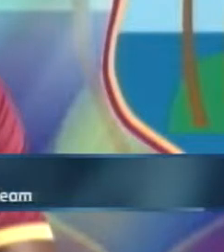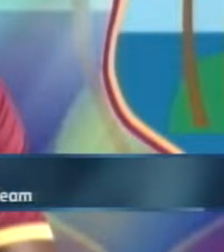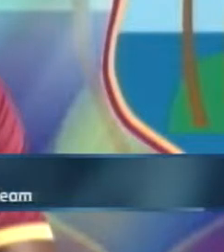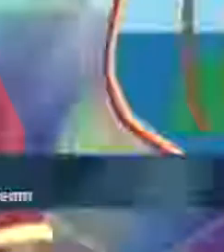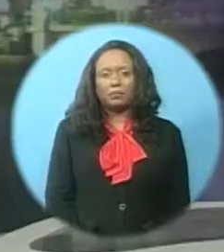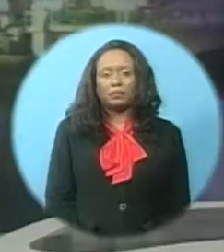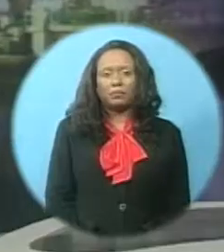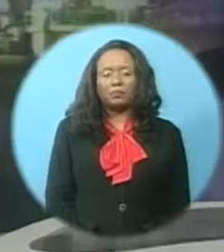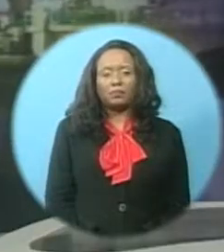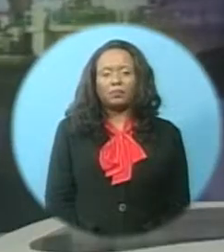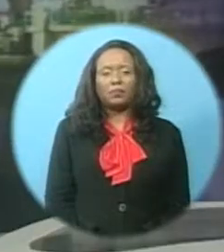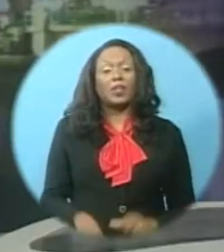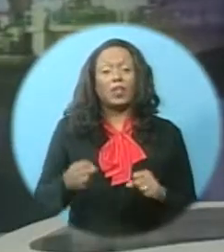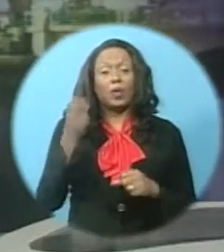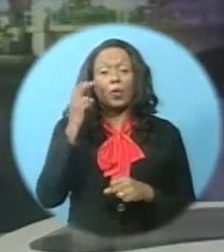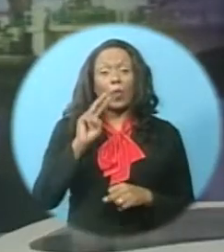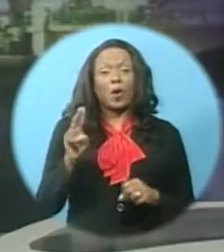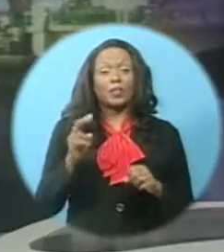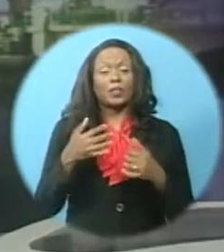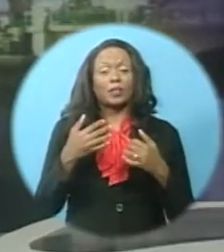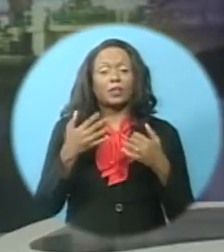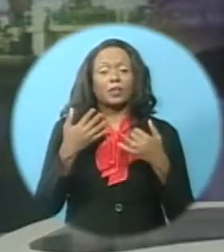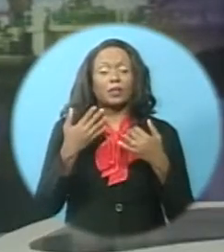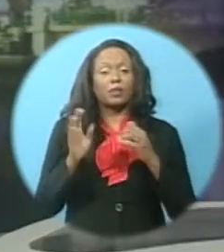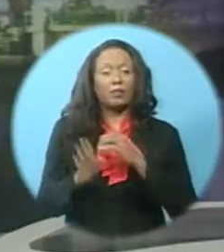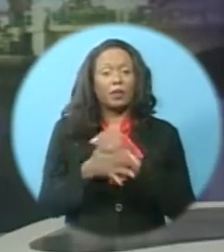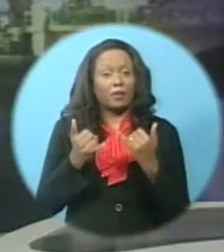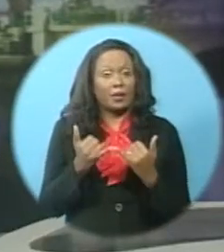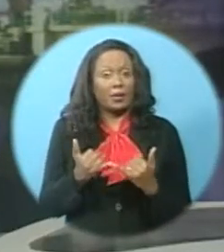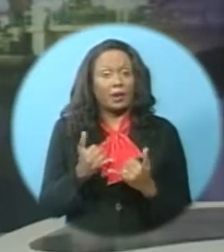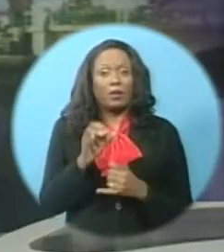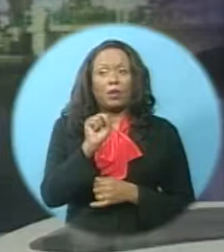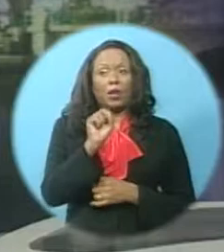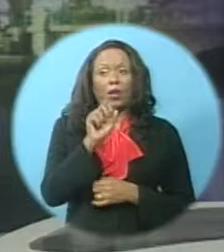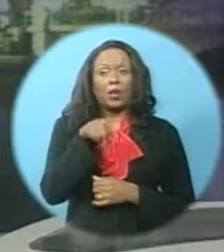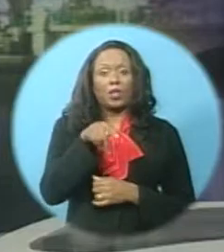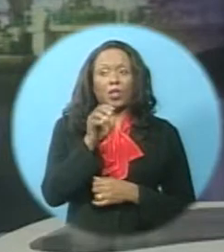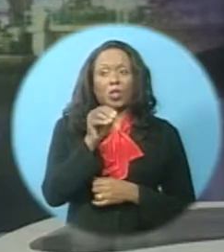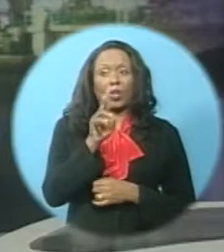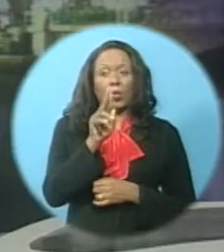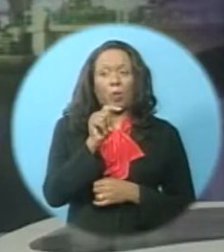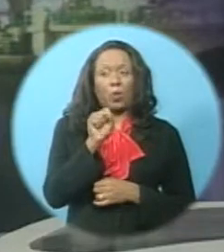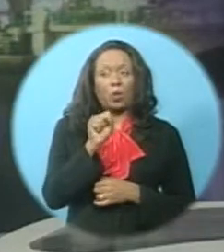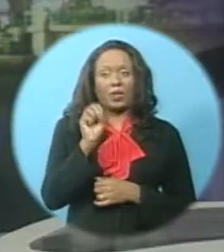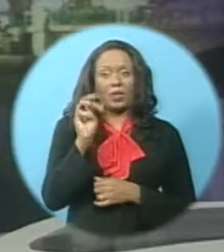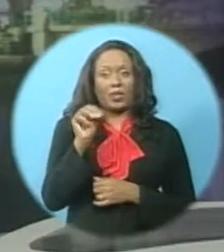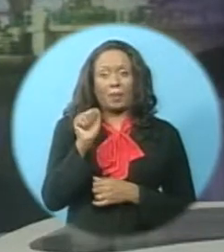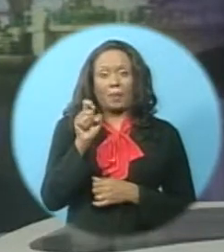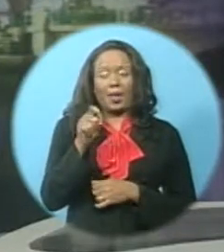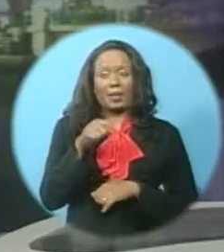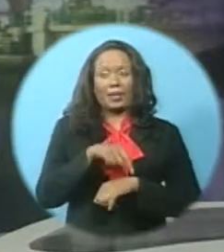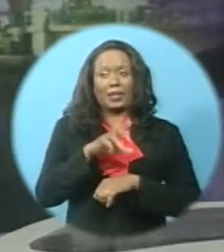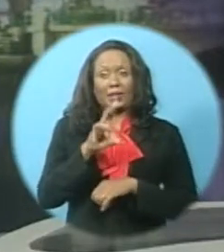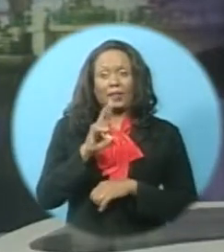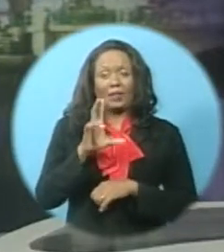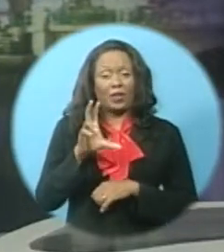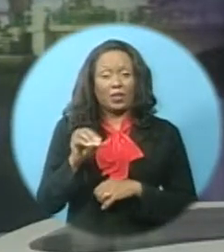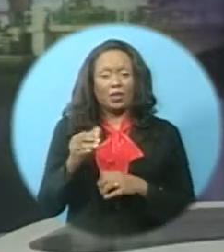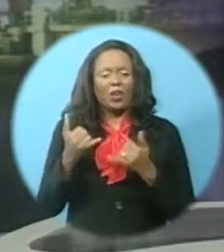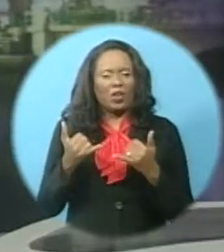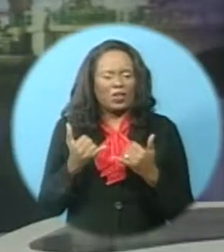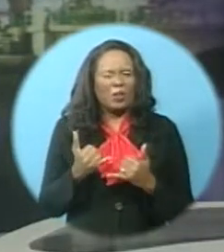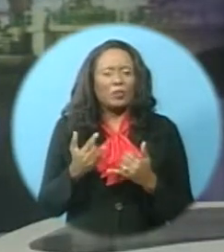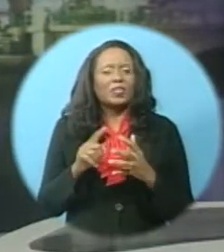collective effort. Well, the action is currently live on MCTV's Digital Sports Max. Now, on to